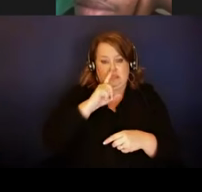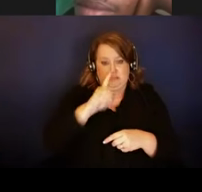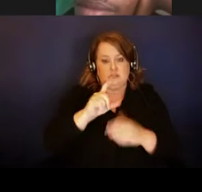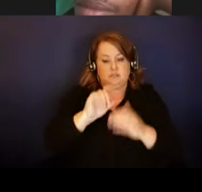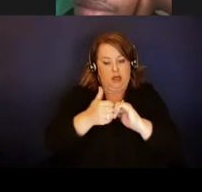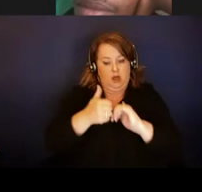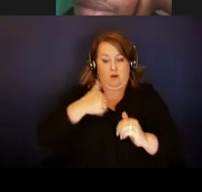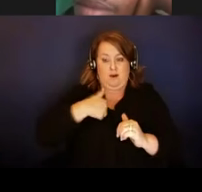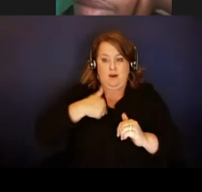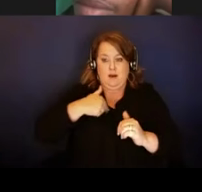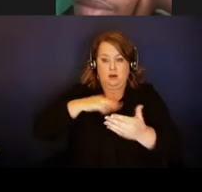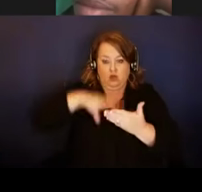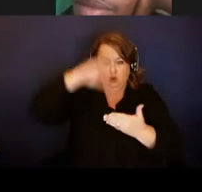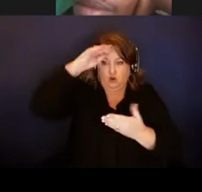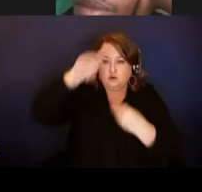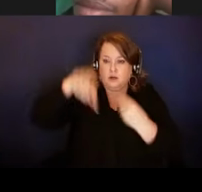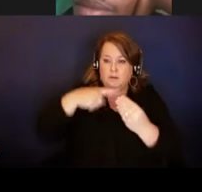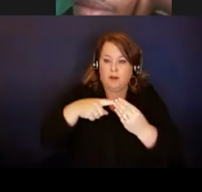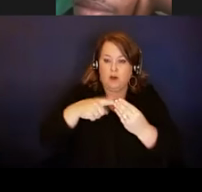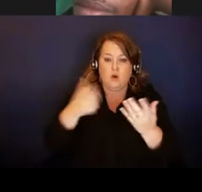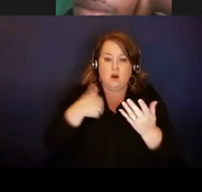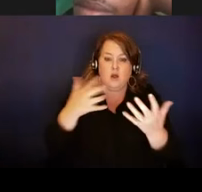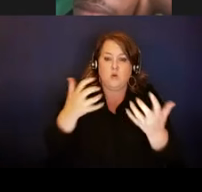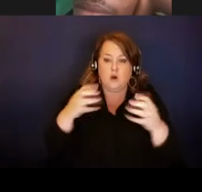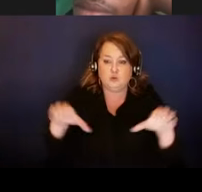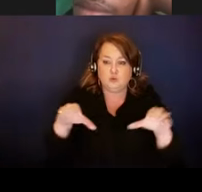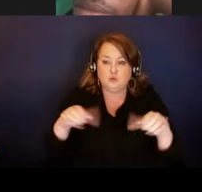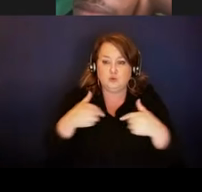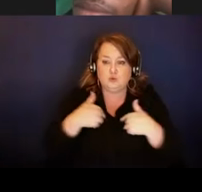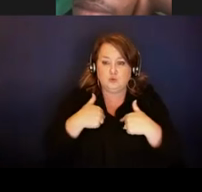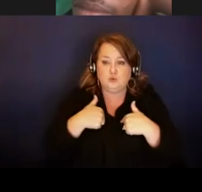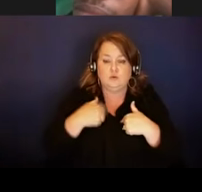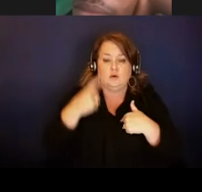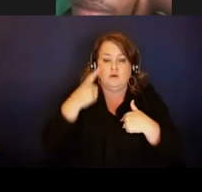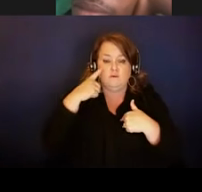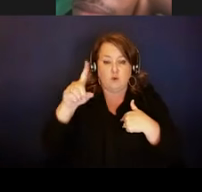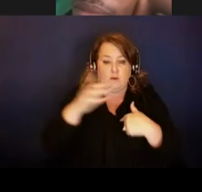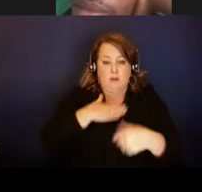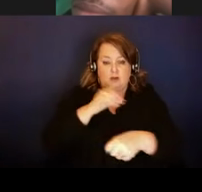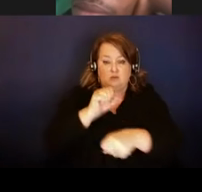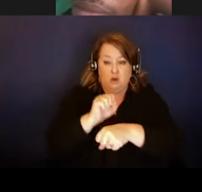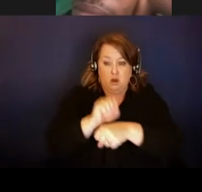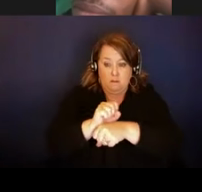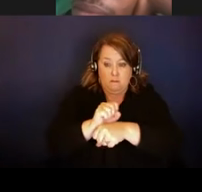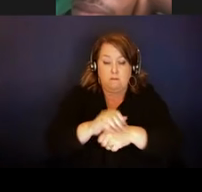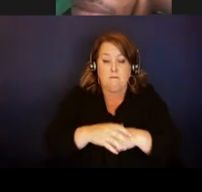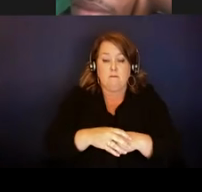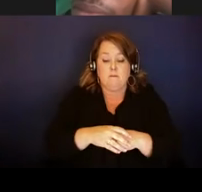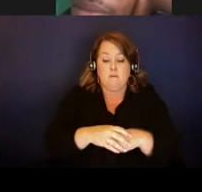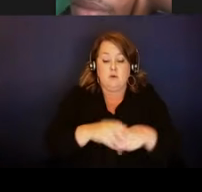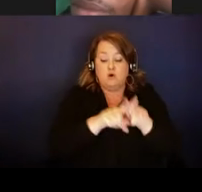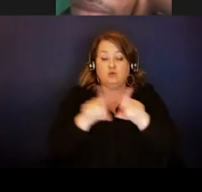learned about what I wanted to do for a job, and